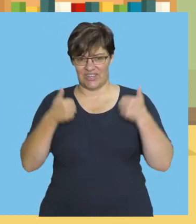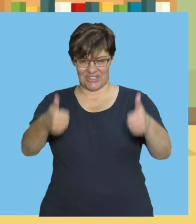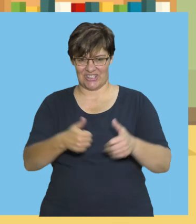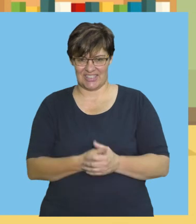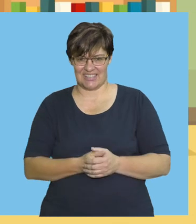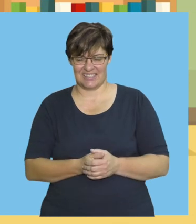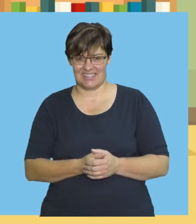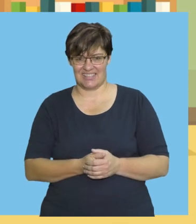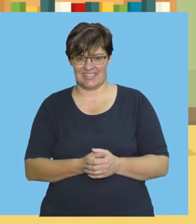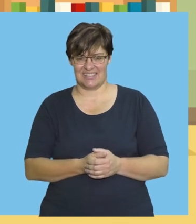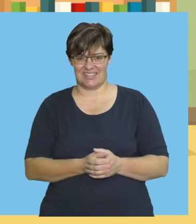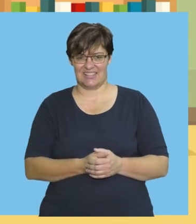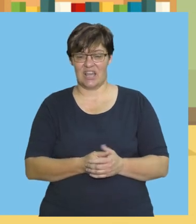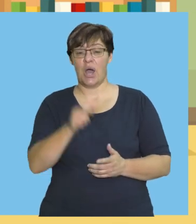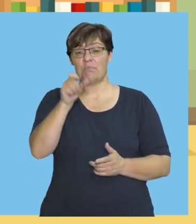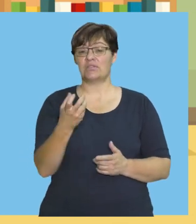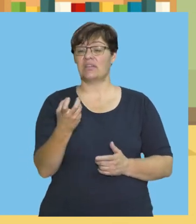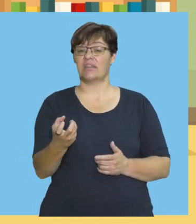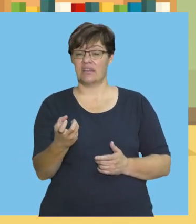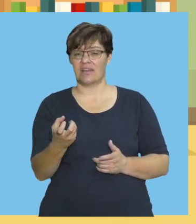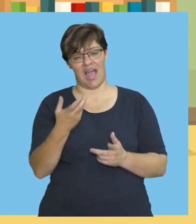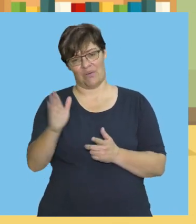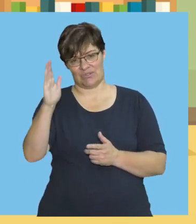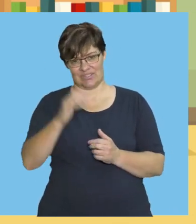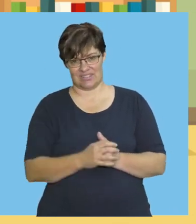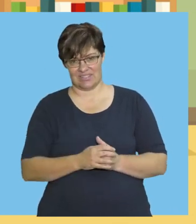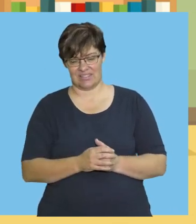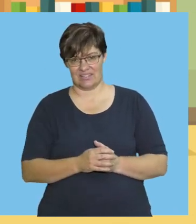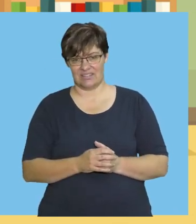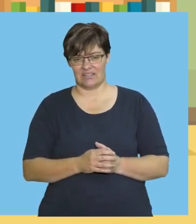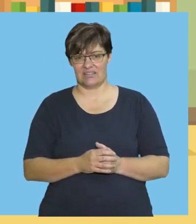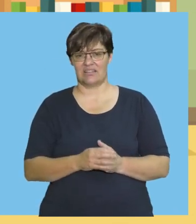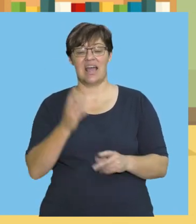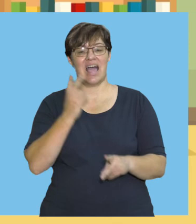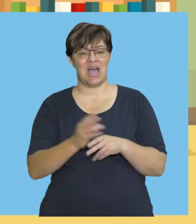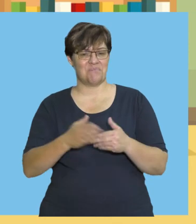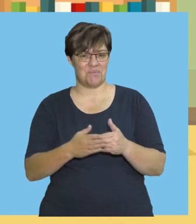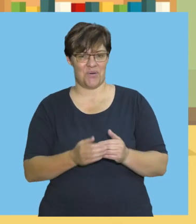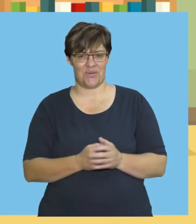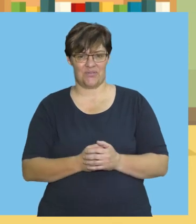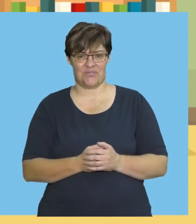Good! The person holding the ball is out. Let's try it one more time.